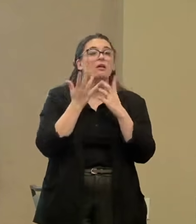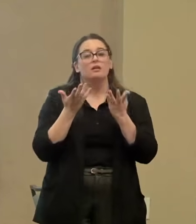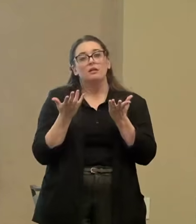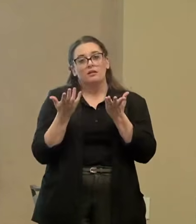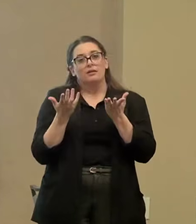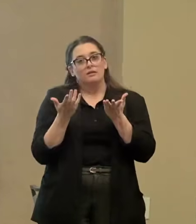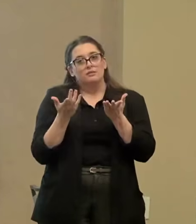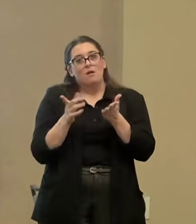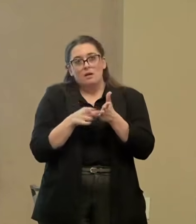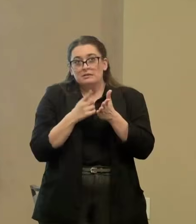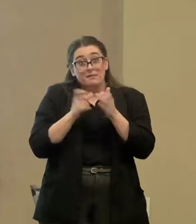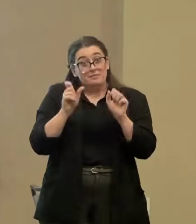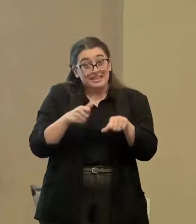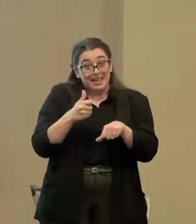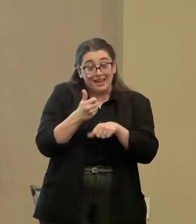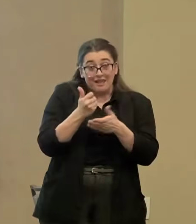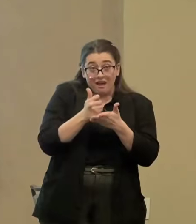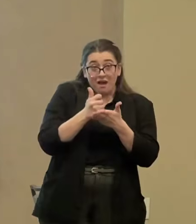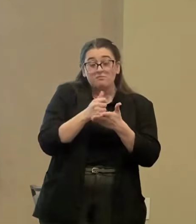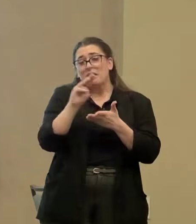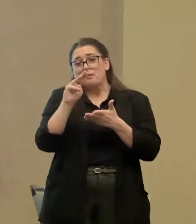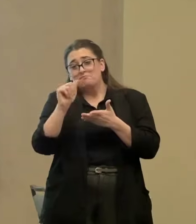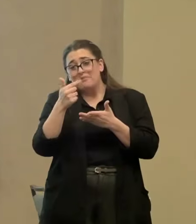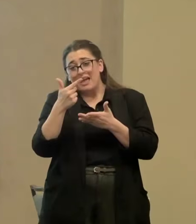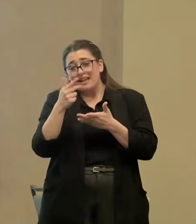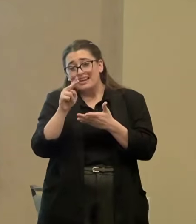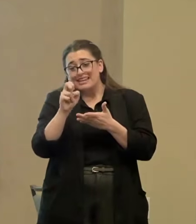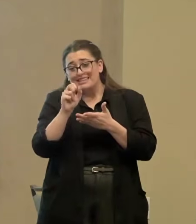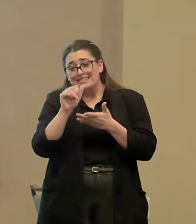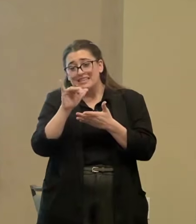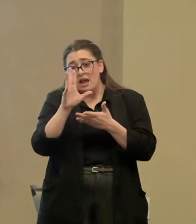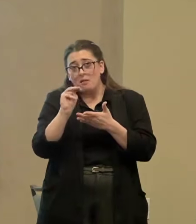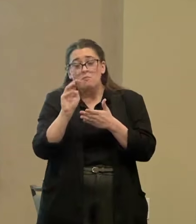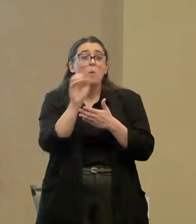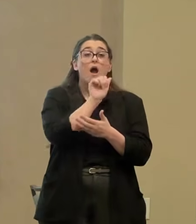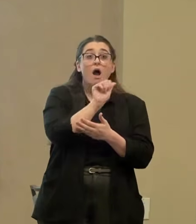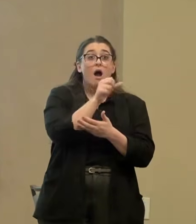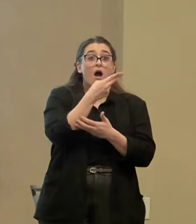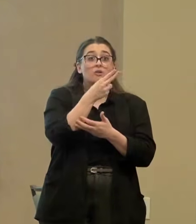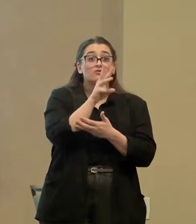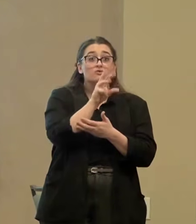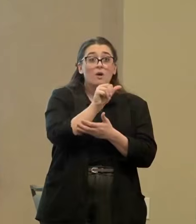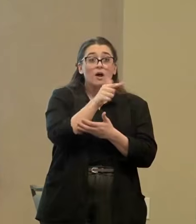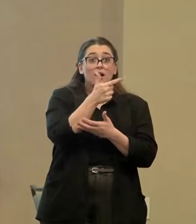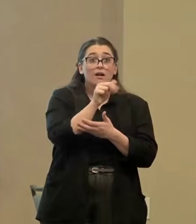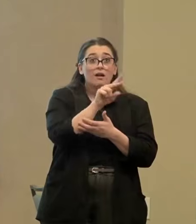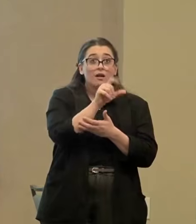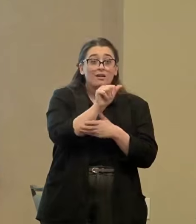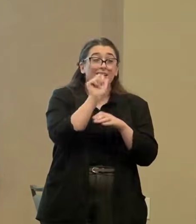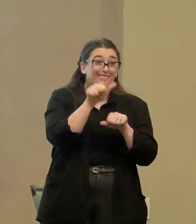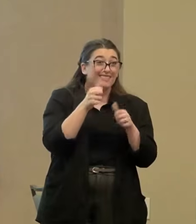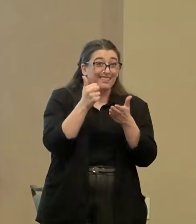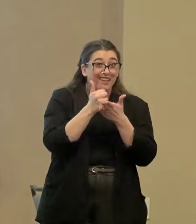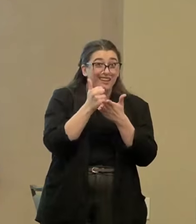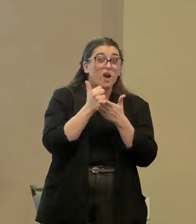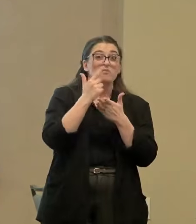role for supplements like magnesium, even ashwagandha for helping with stress overall and